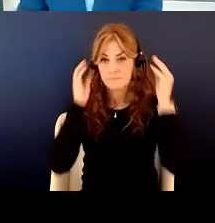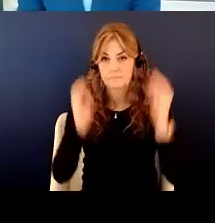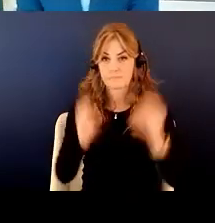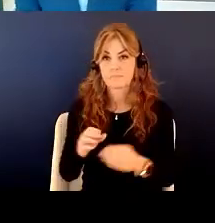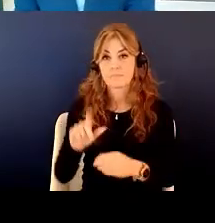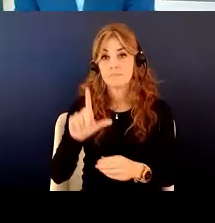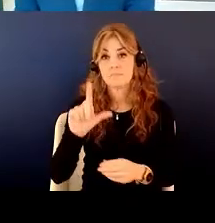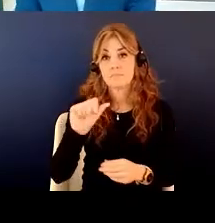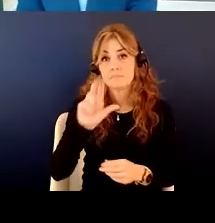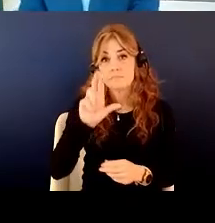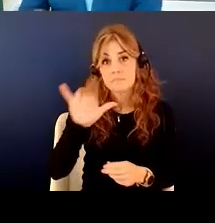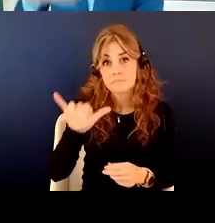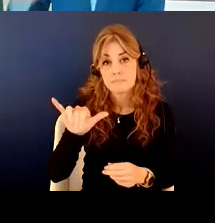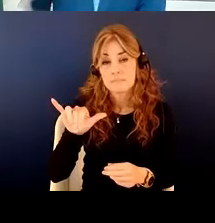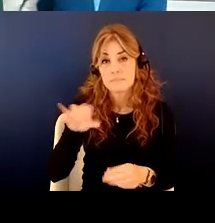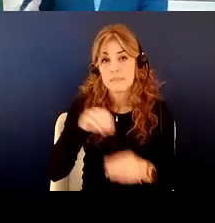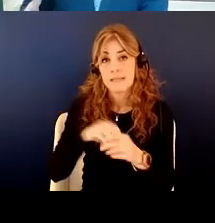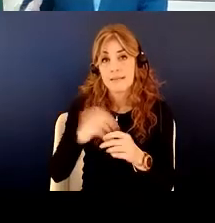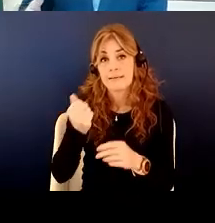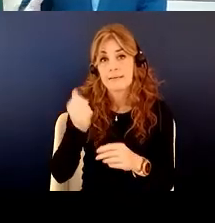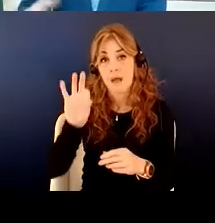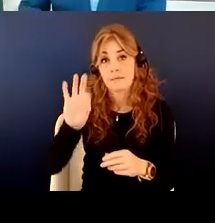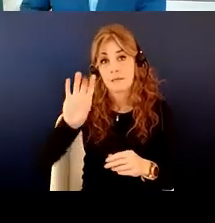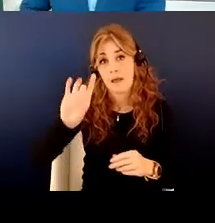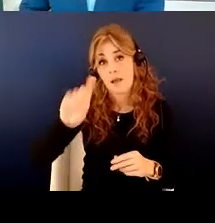Larry in